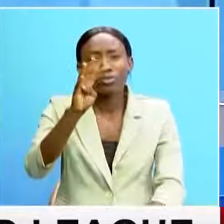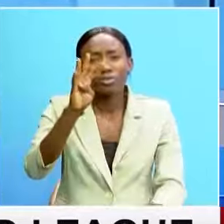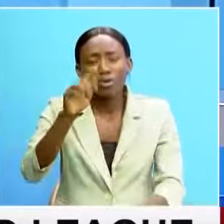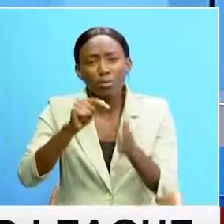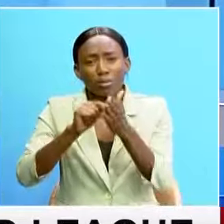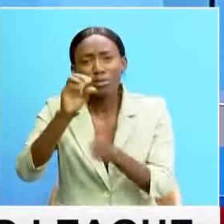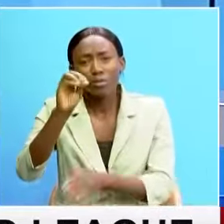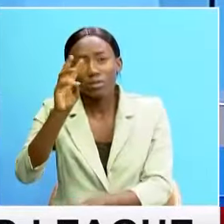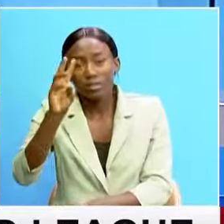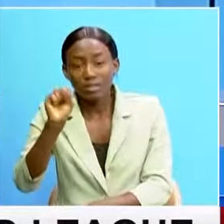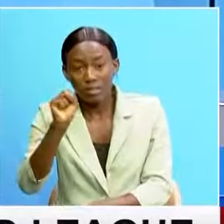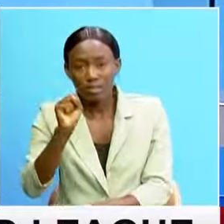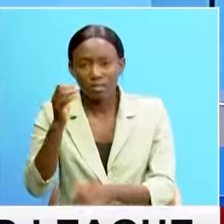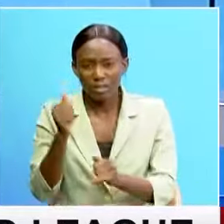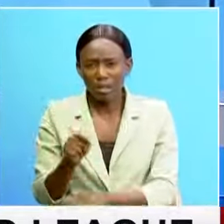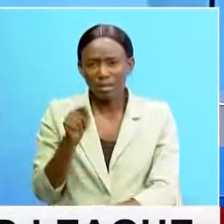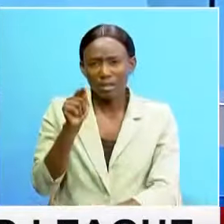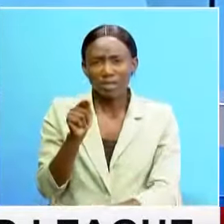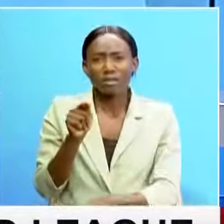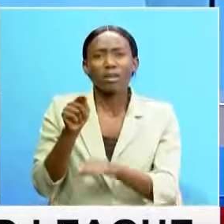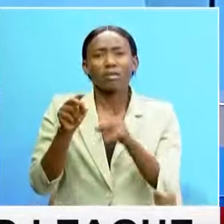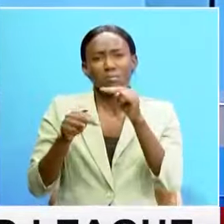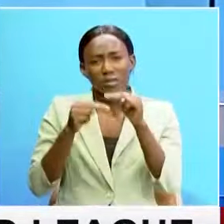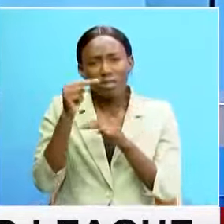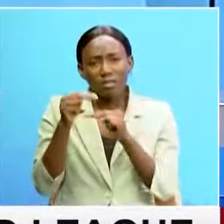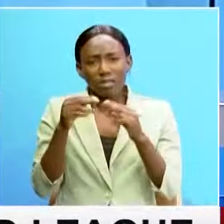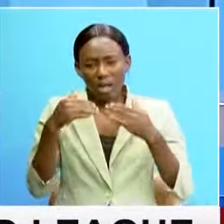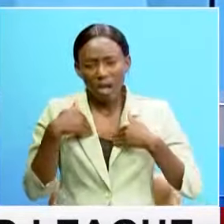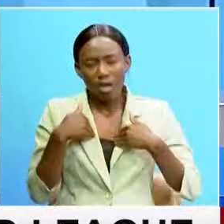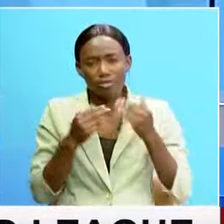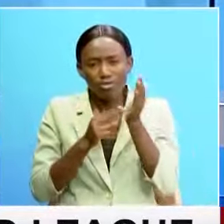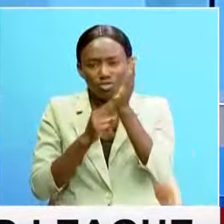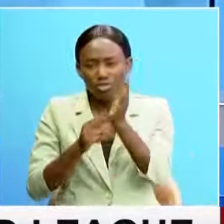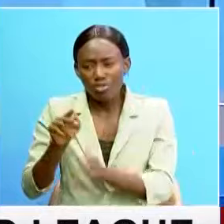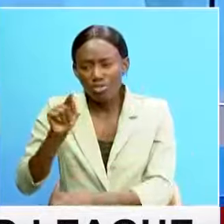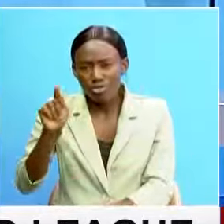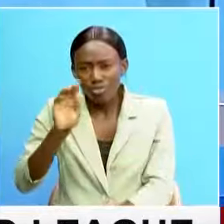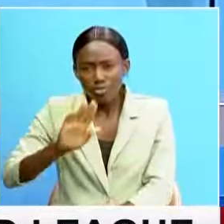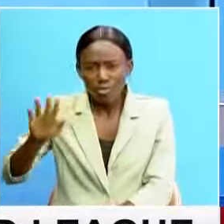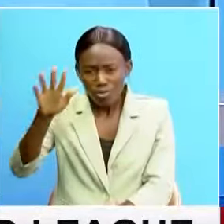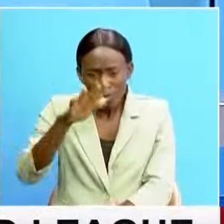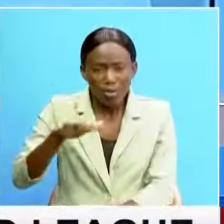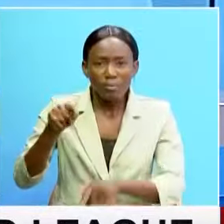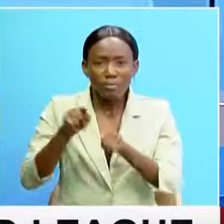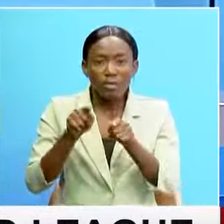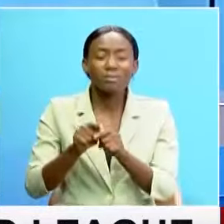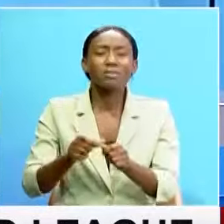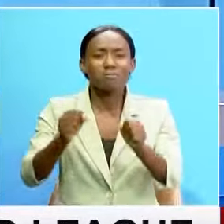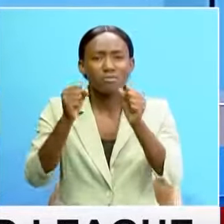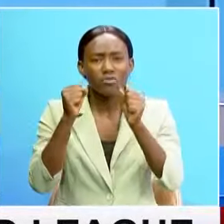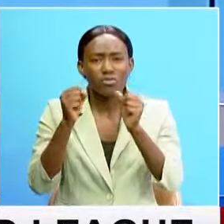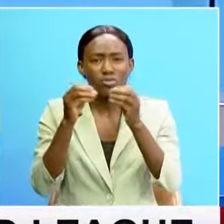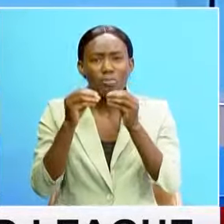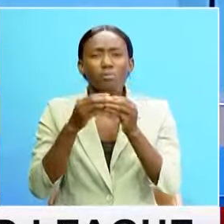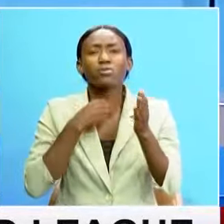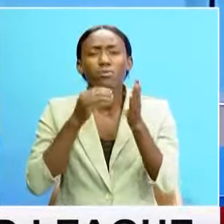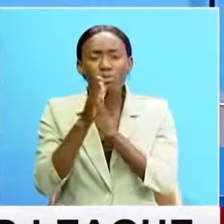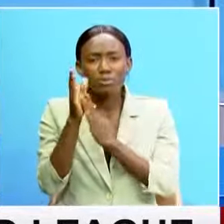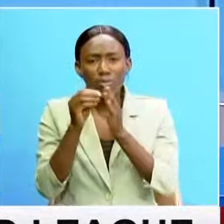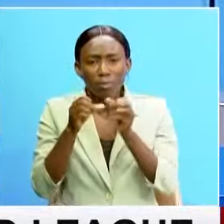seconds. The performance demonstrated Samkonga's continued presence among the elite in track and field,